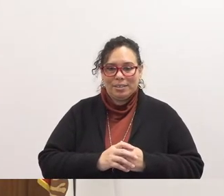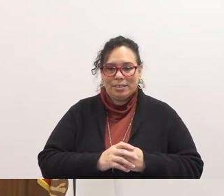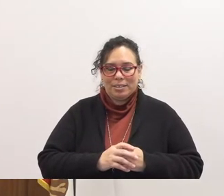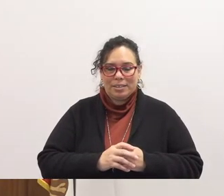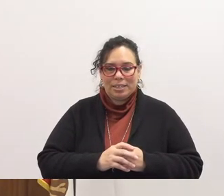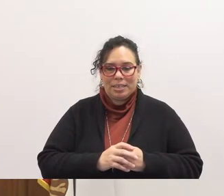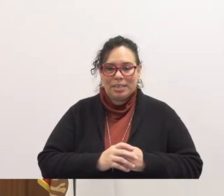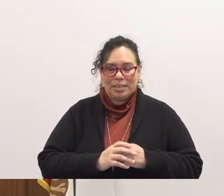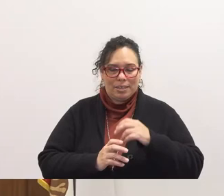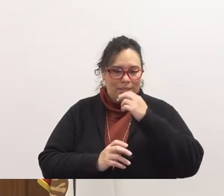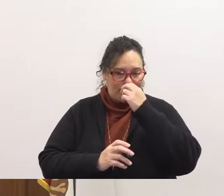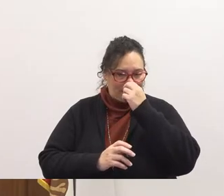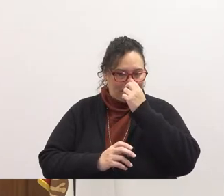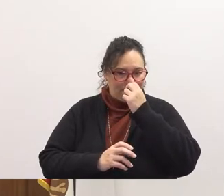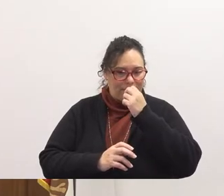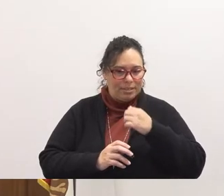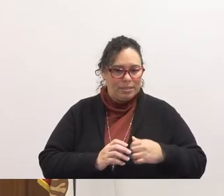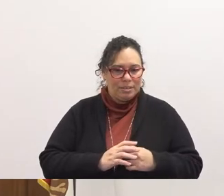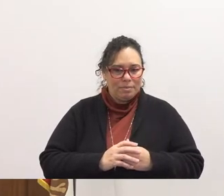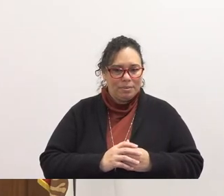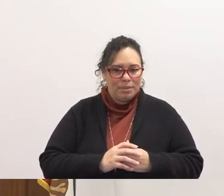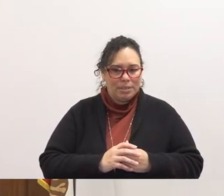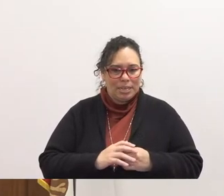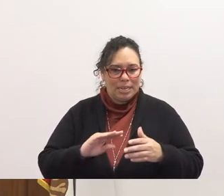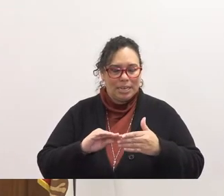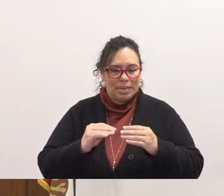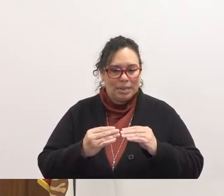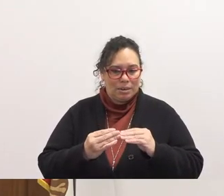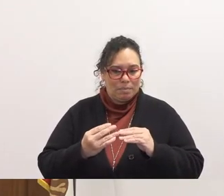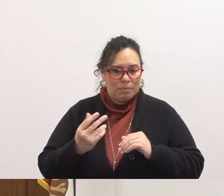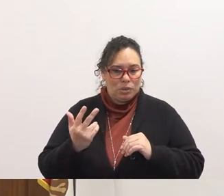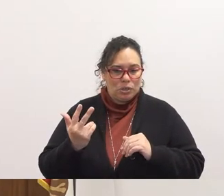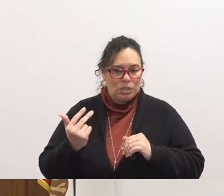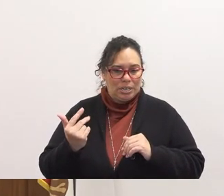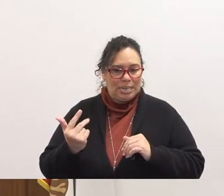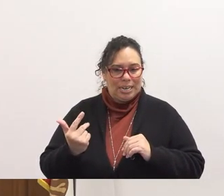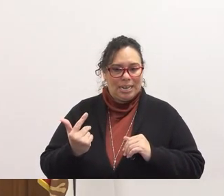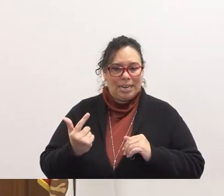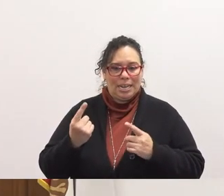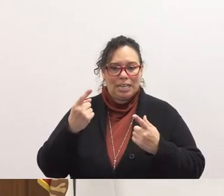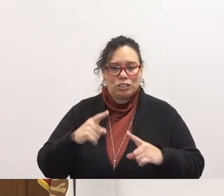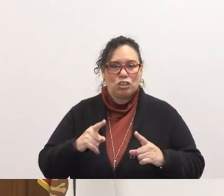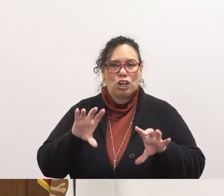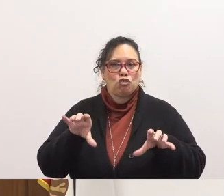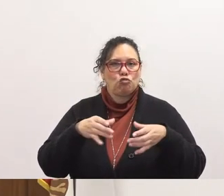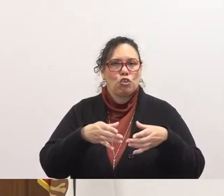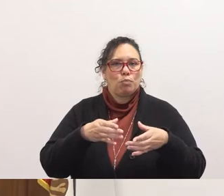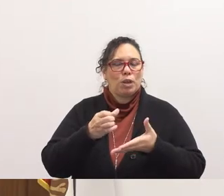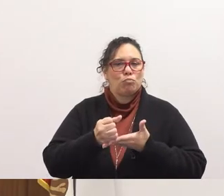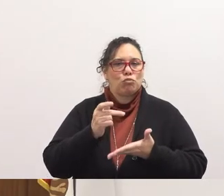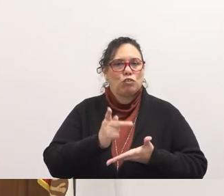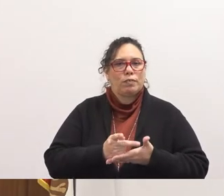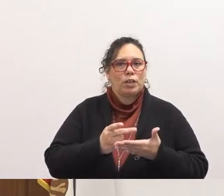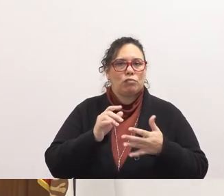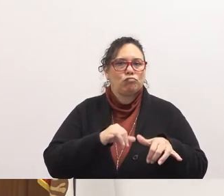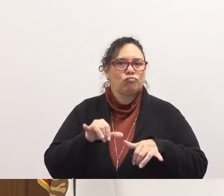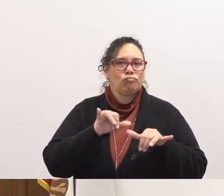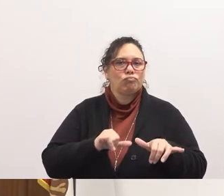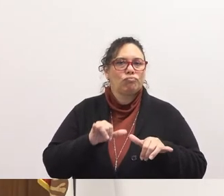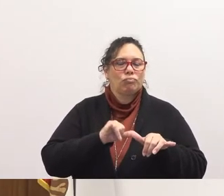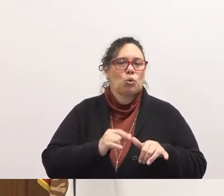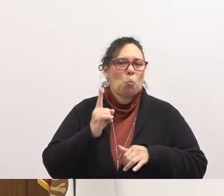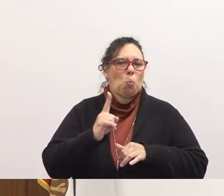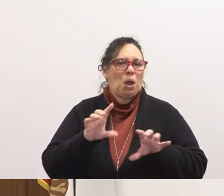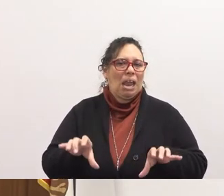and that's item number 13. This consent calendar groups the approval of routine agenda items into one